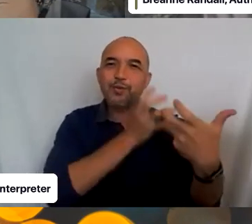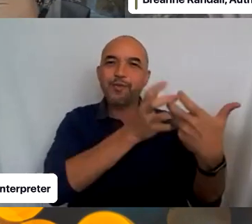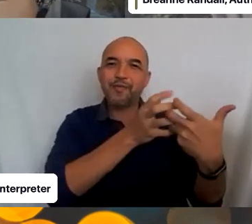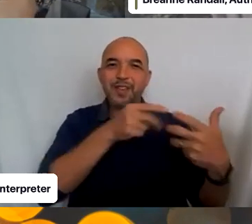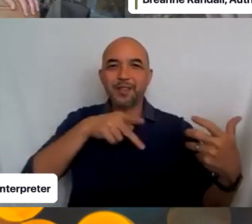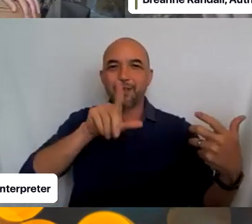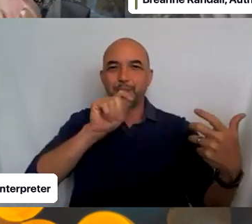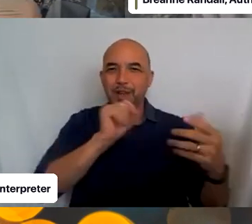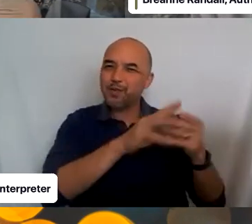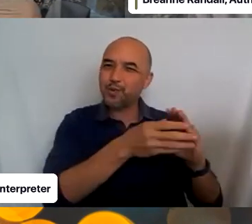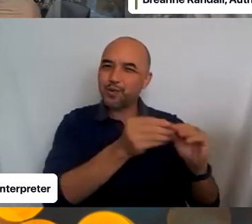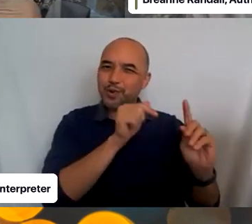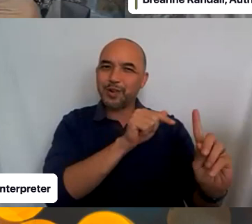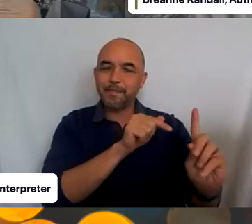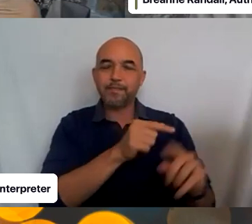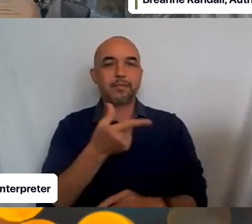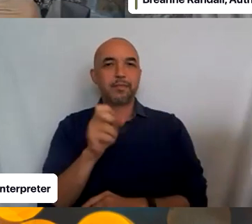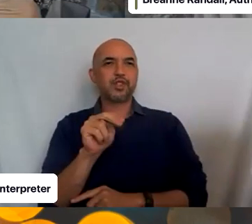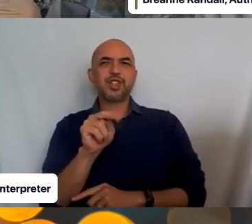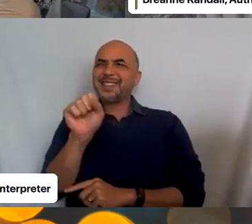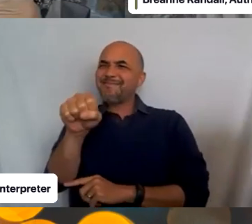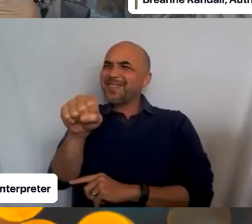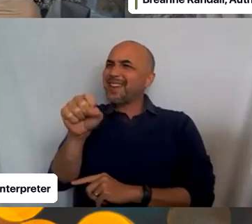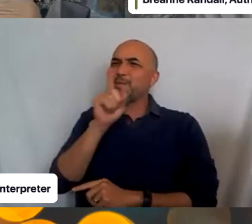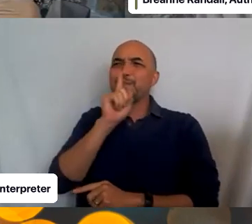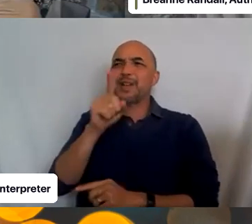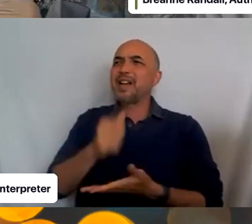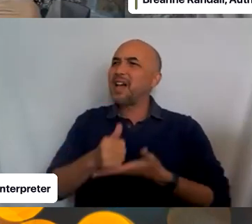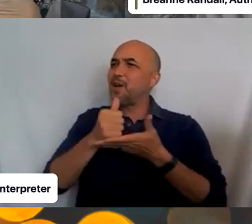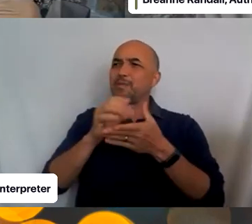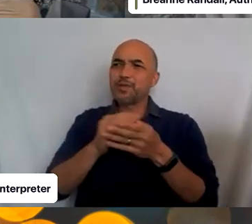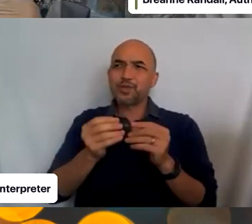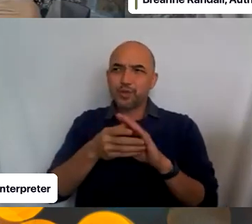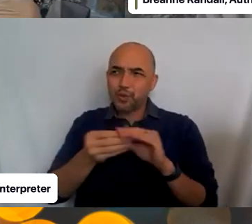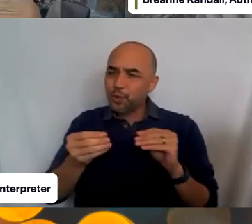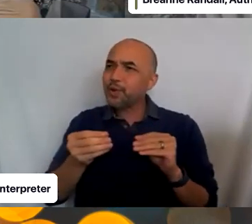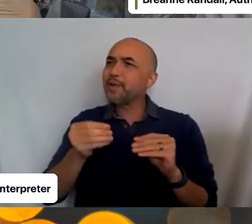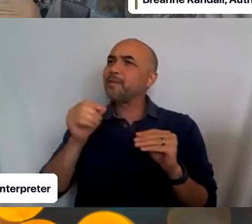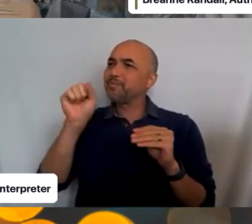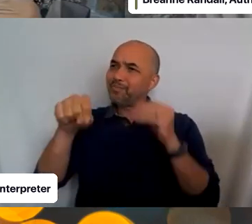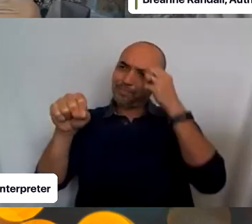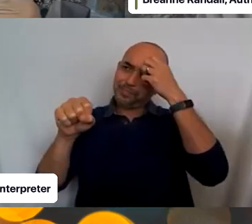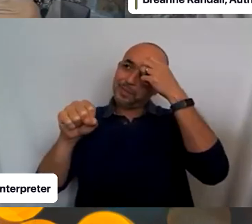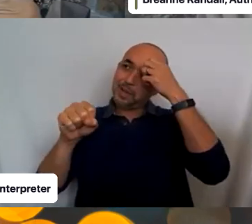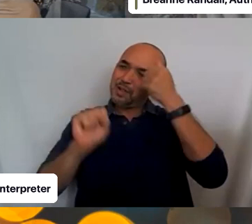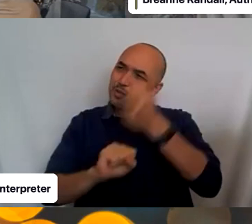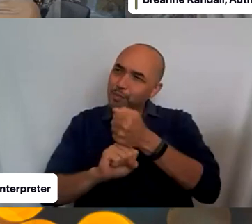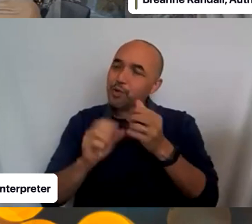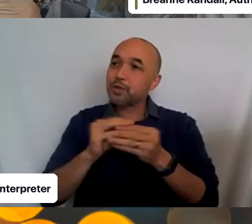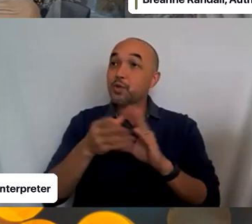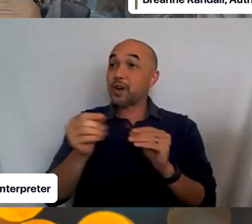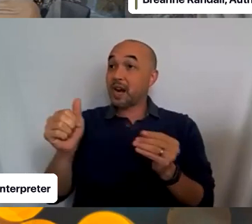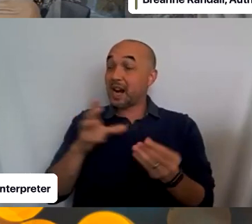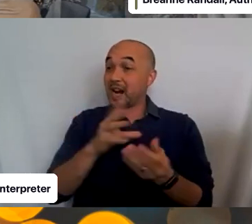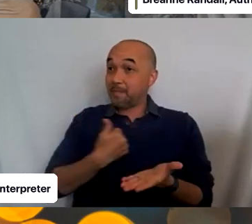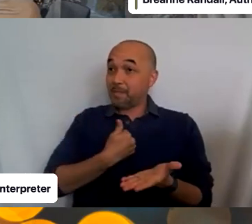absolutely. I mean, it totally drives, I mean, the story as well, you know, with tapping in. And I think that it also made me as a